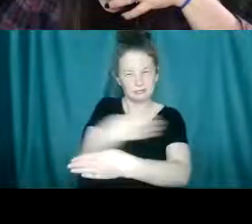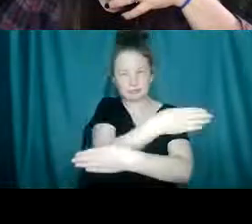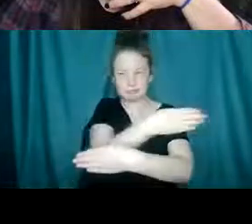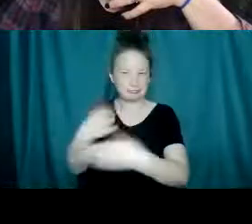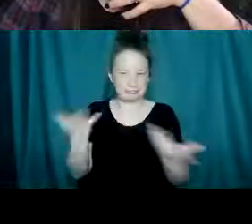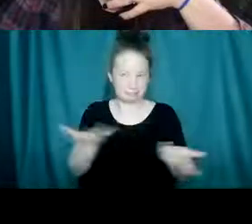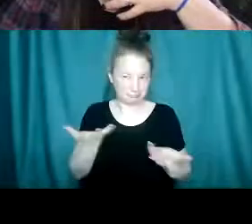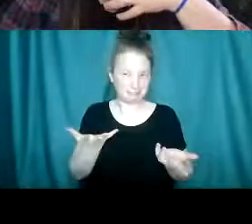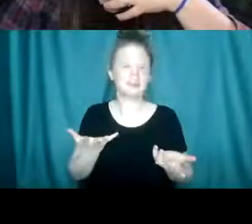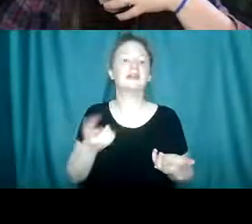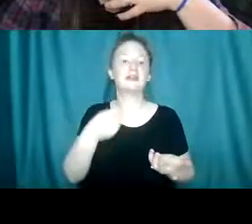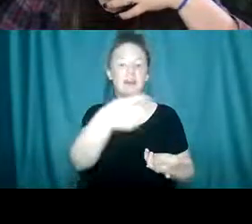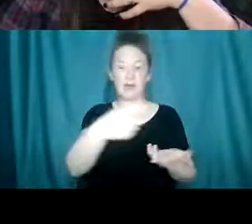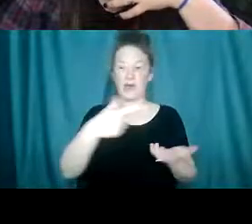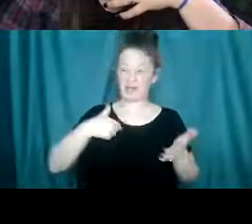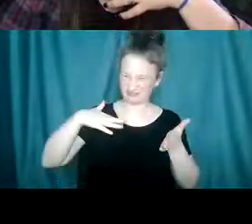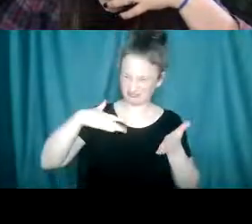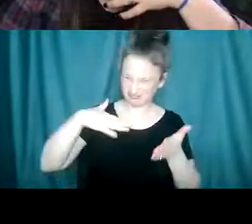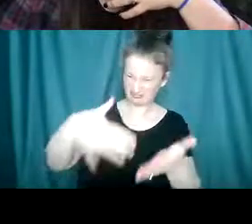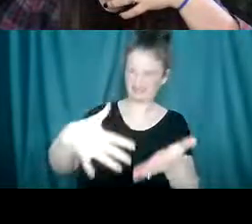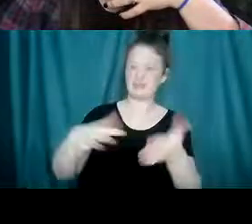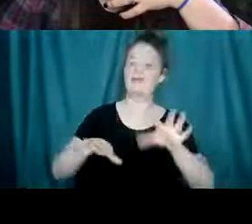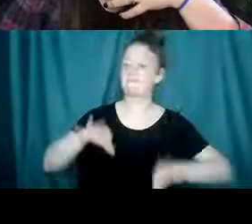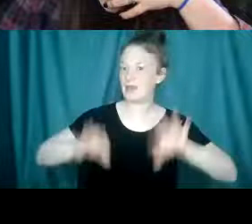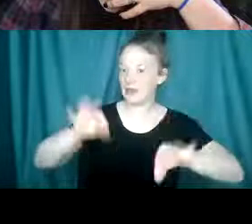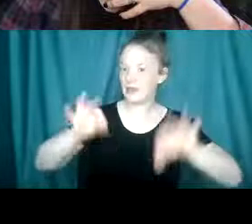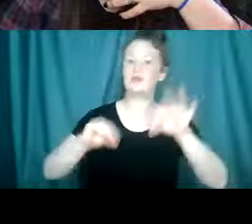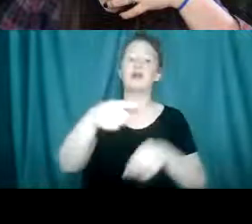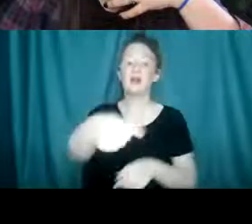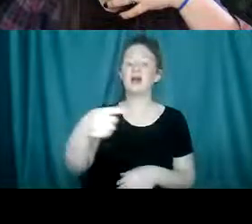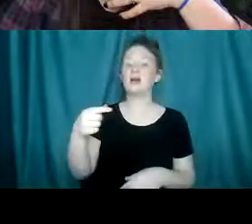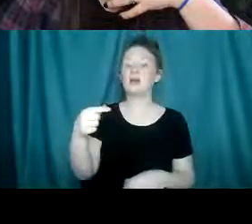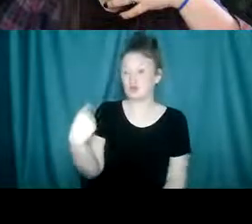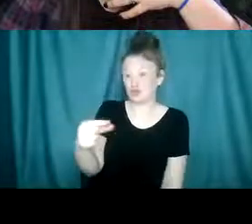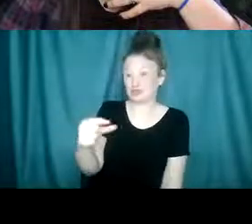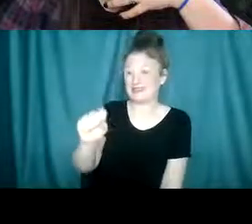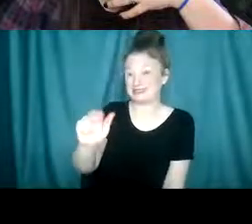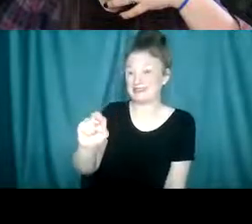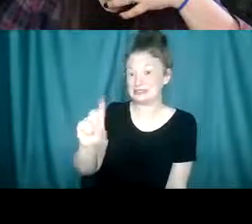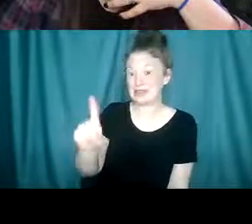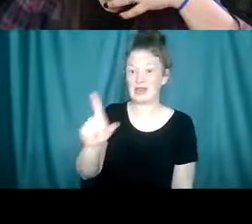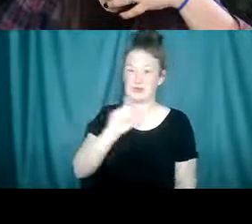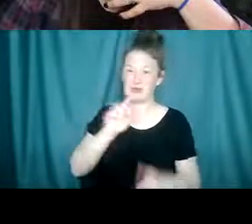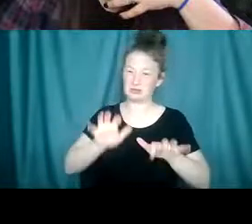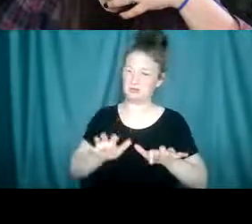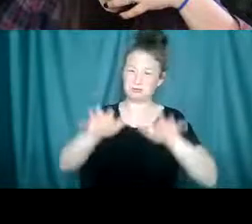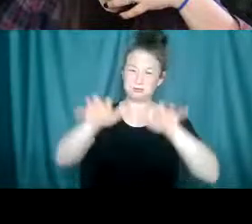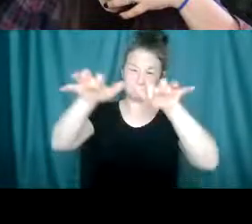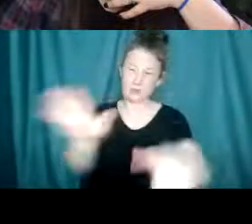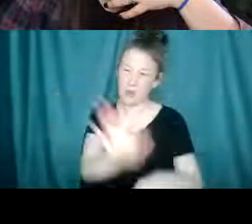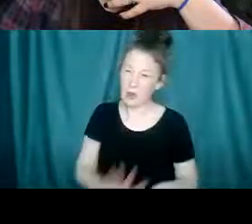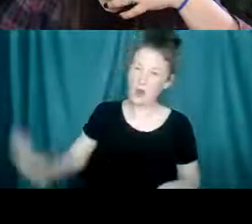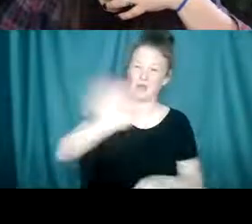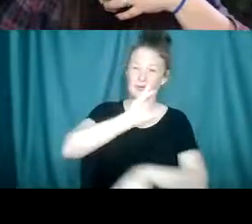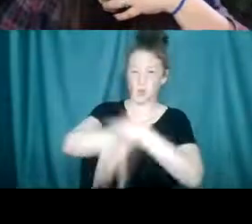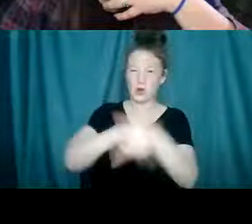things I encountered during my study. Well, first of all, glauconite is really, really abundant worldwide. This is a